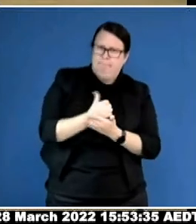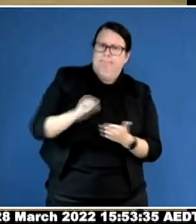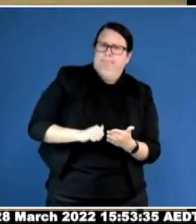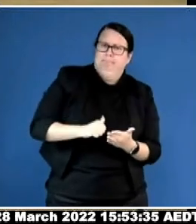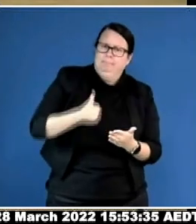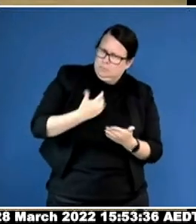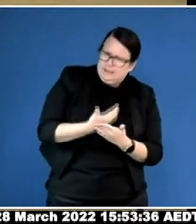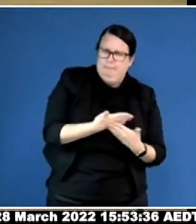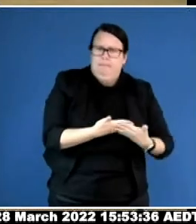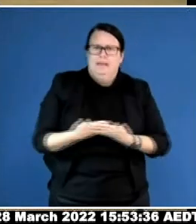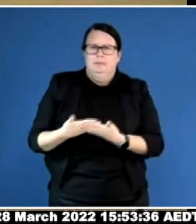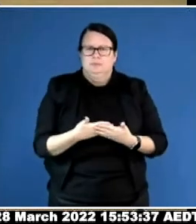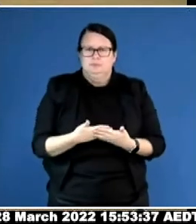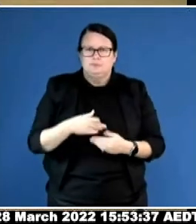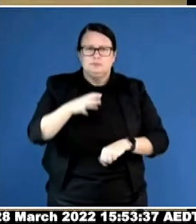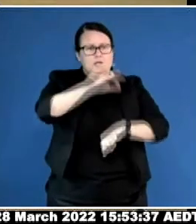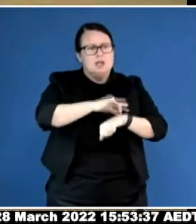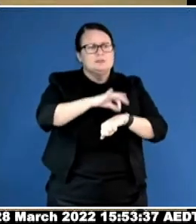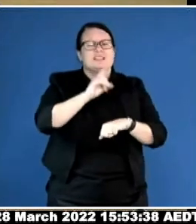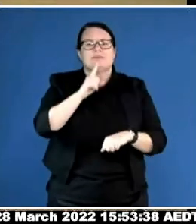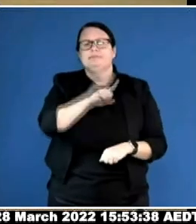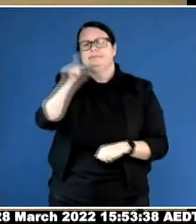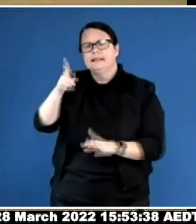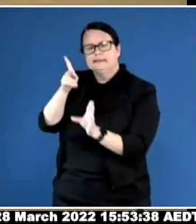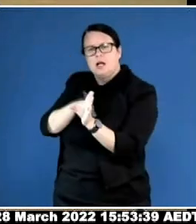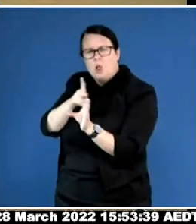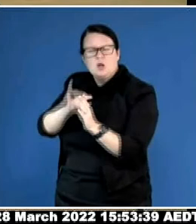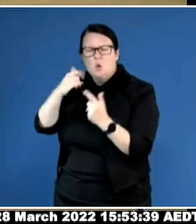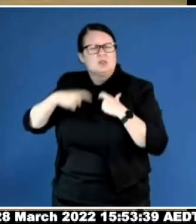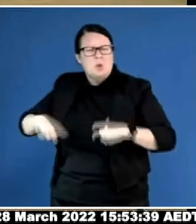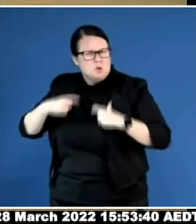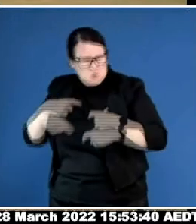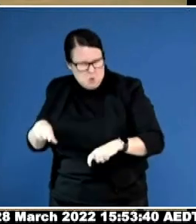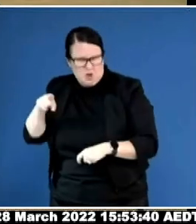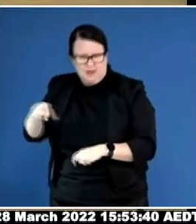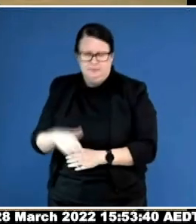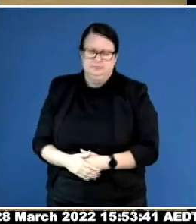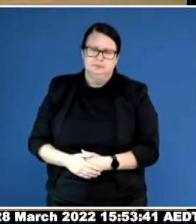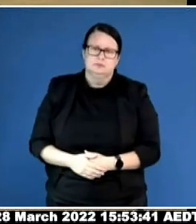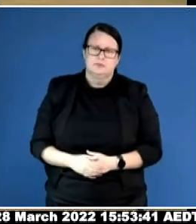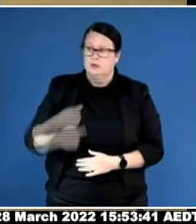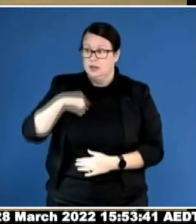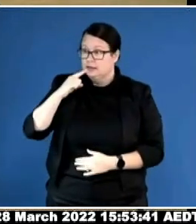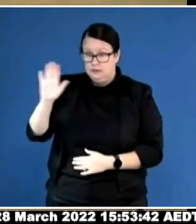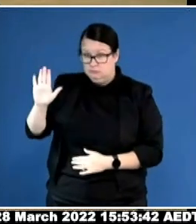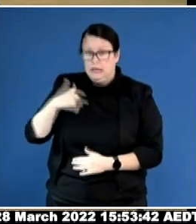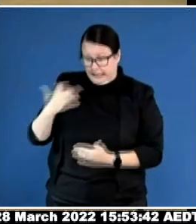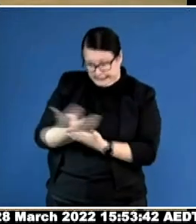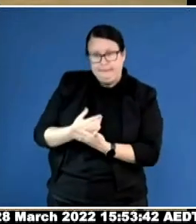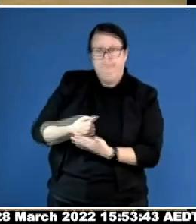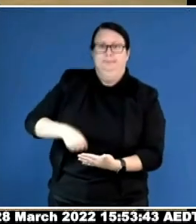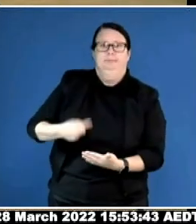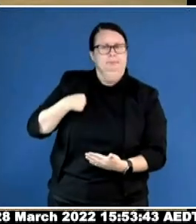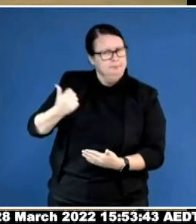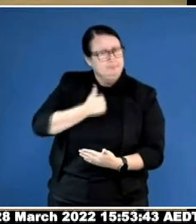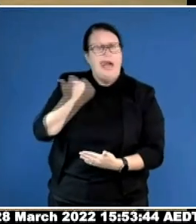baby. Then the hospital sent me to see the psychologist or social worker before the procedure, and I told them that I wanted to keep the